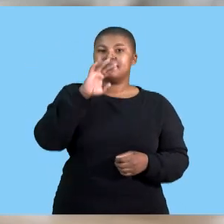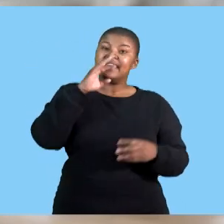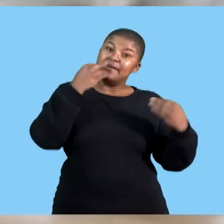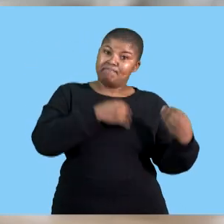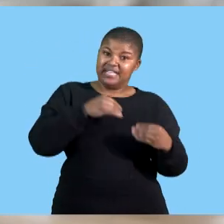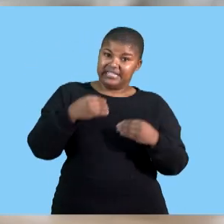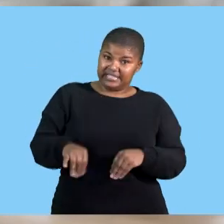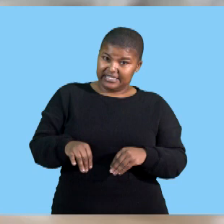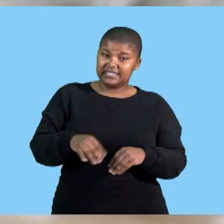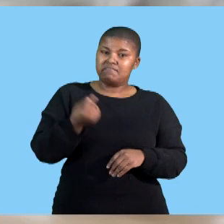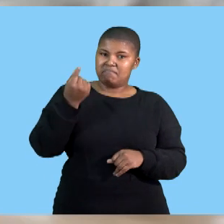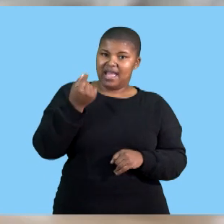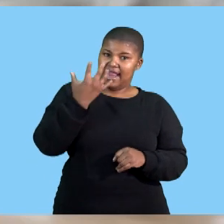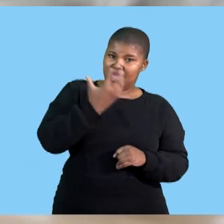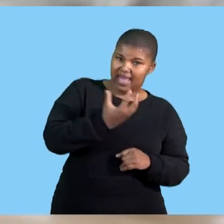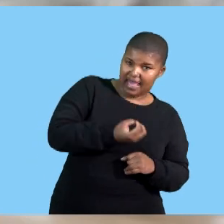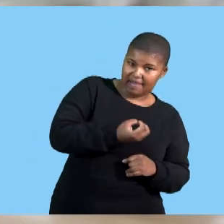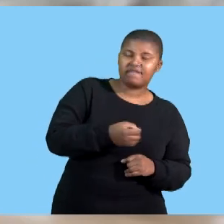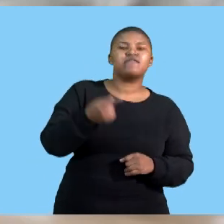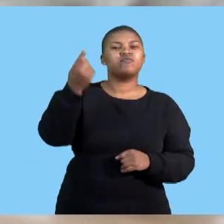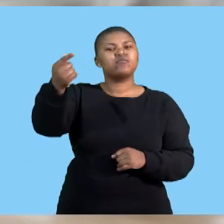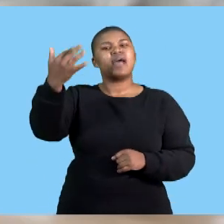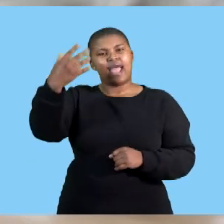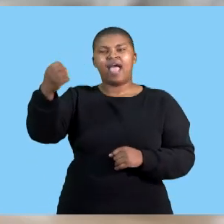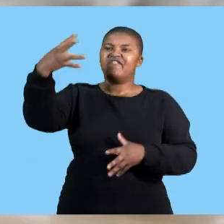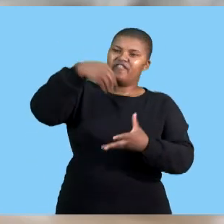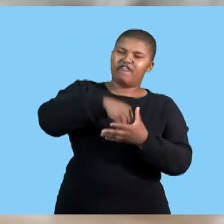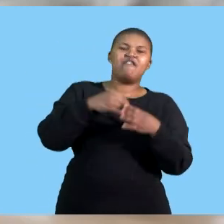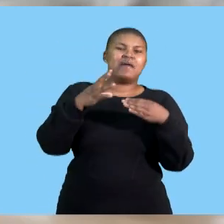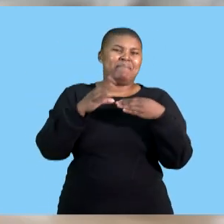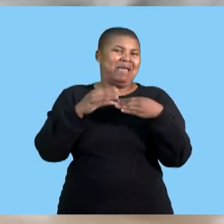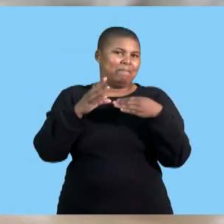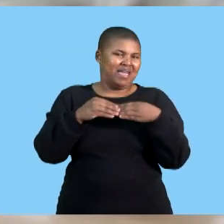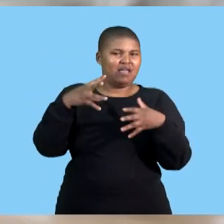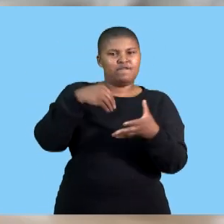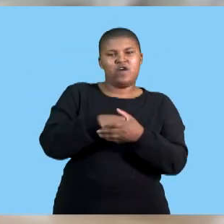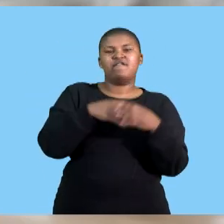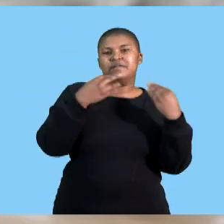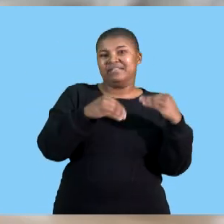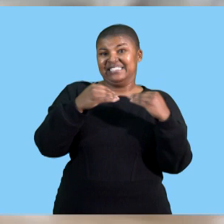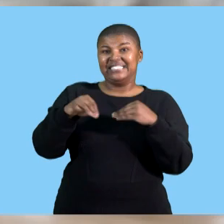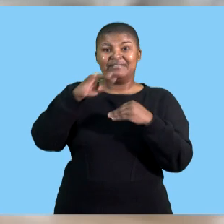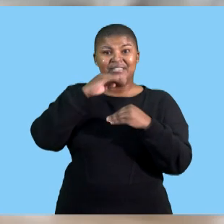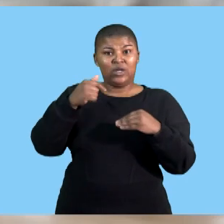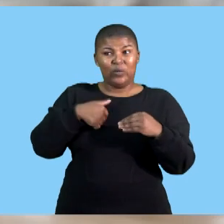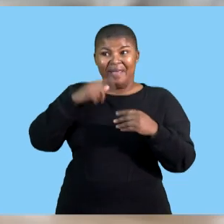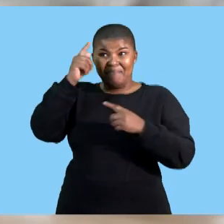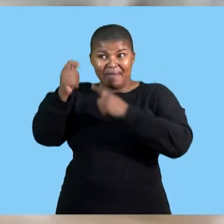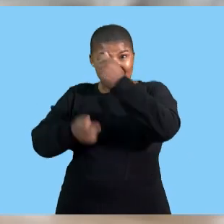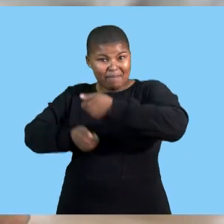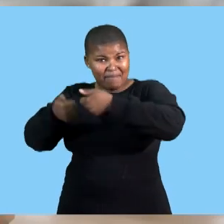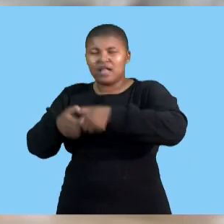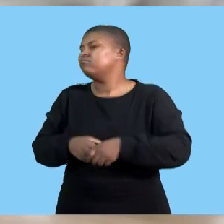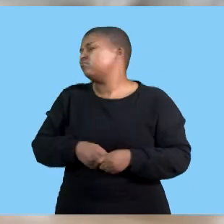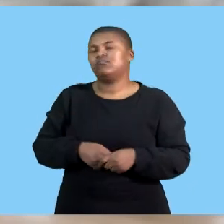obtain capital, the investor gets a share in a business. We are not owing anyone anything, but instead we exchange a share